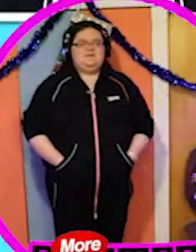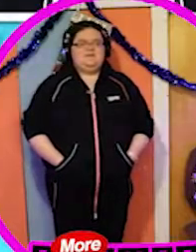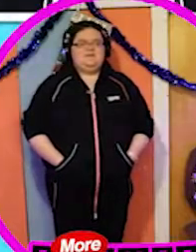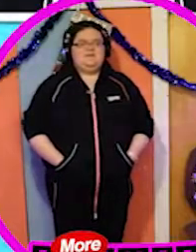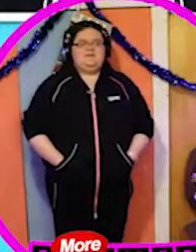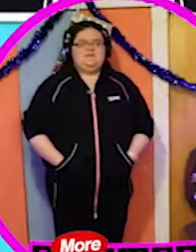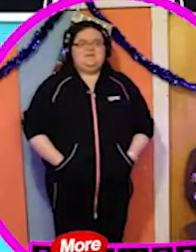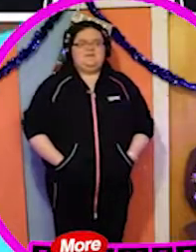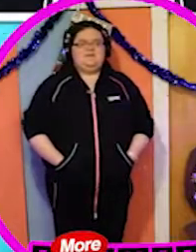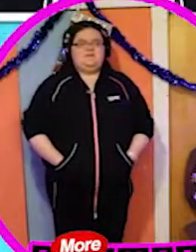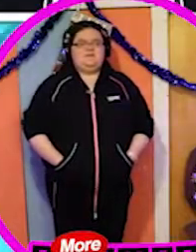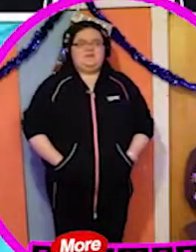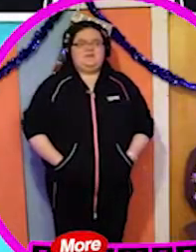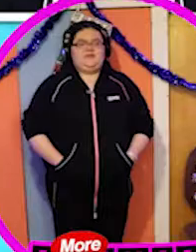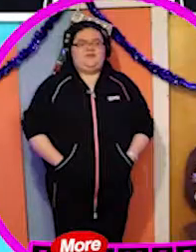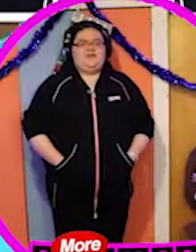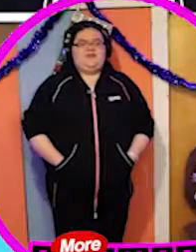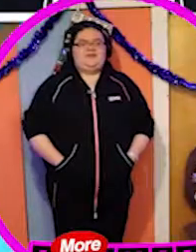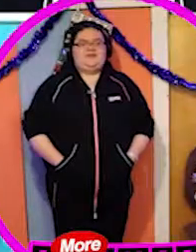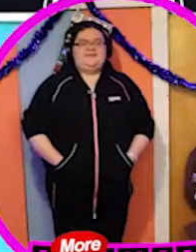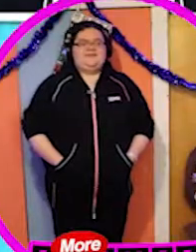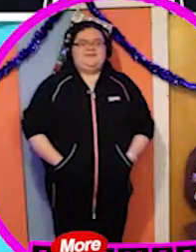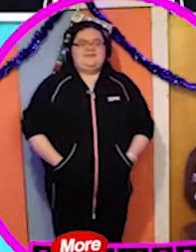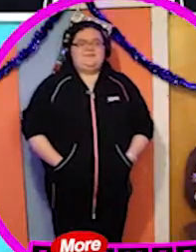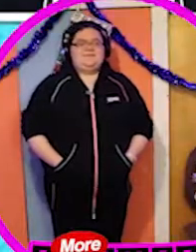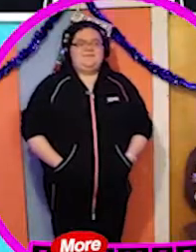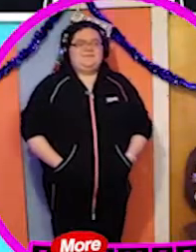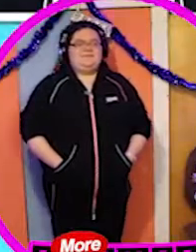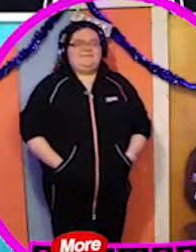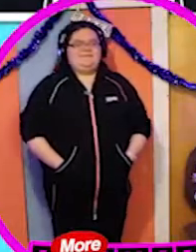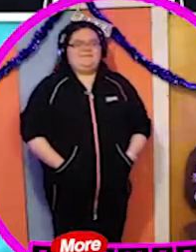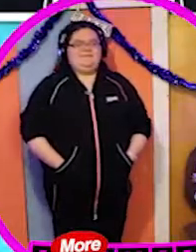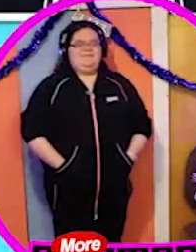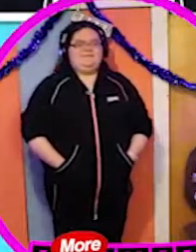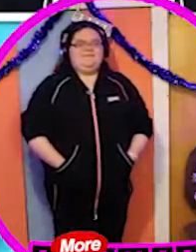Oh. This is terrifying. Absolutely no. It does.